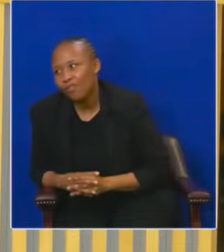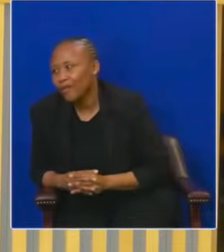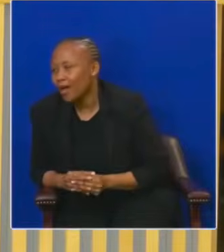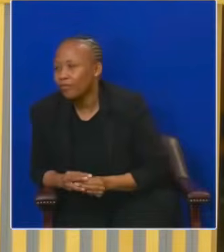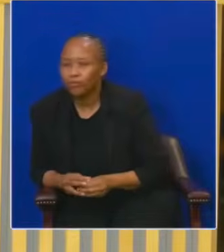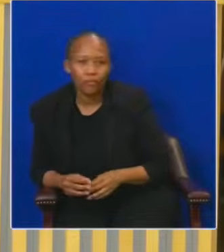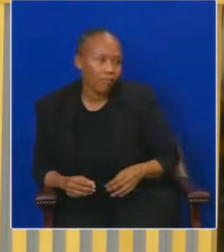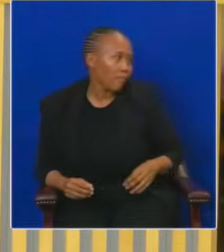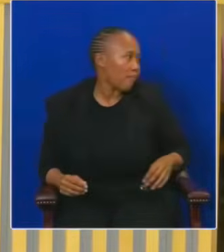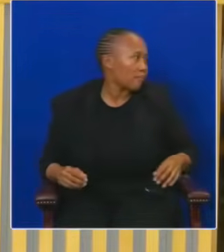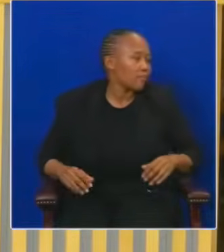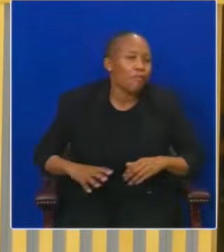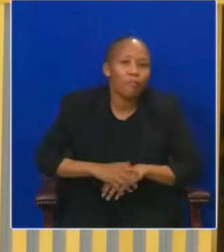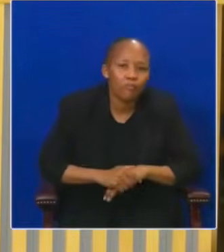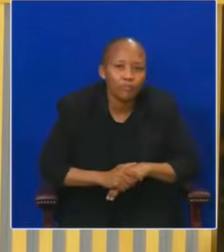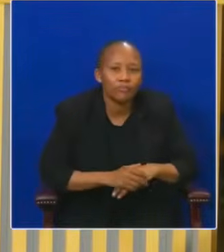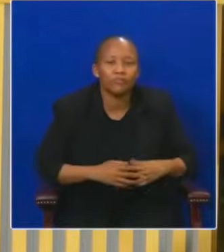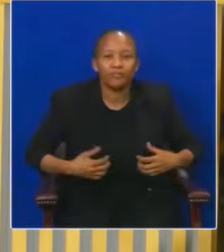everyone.